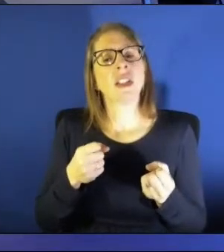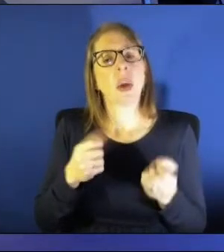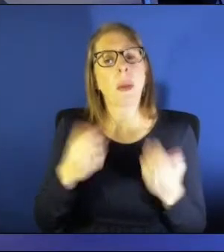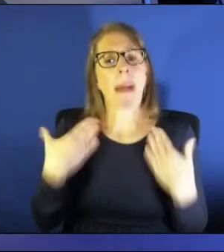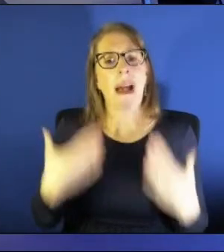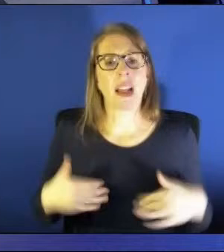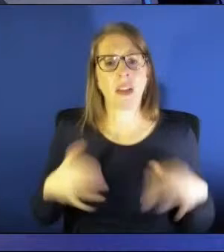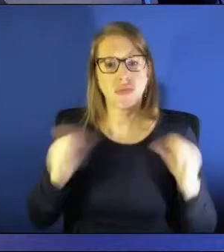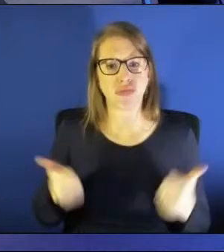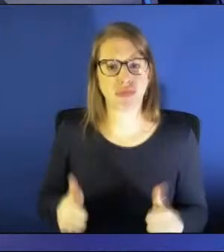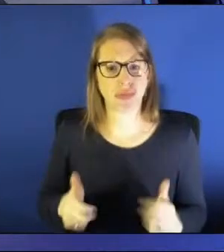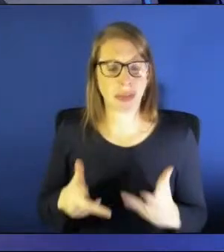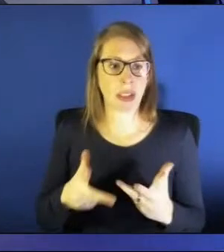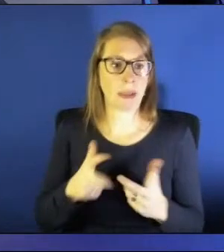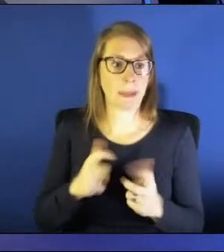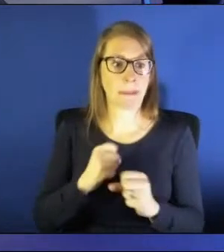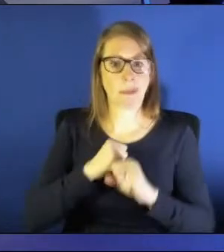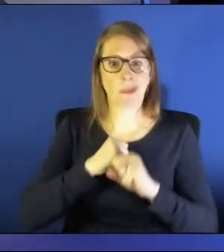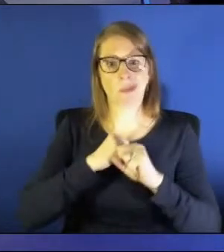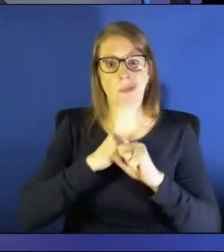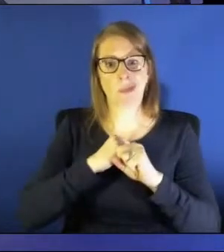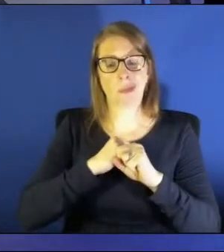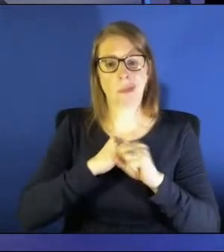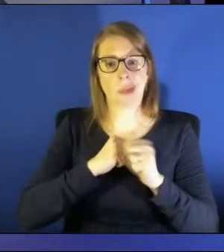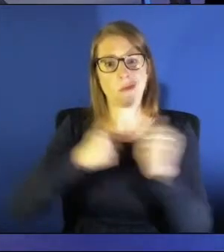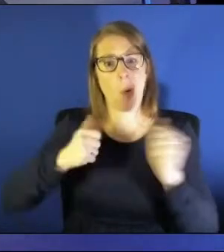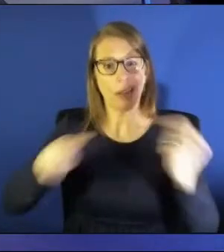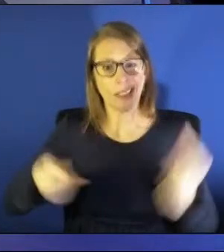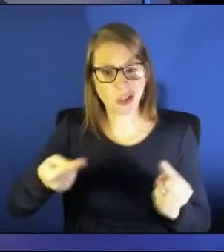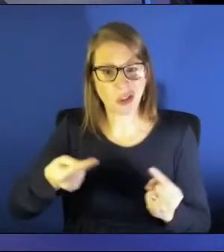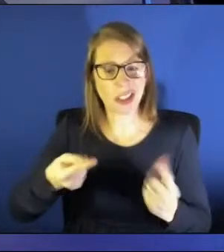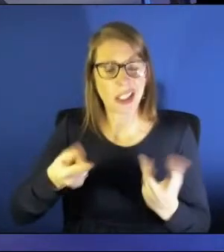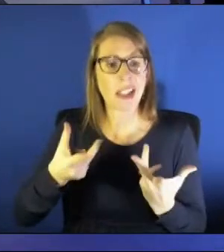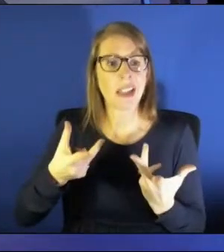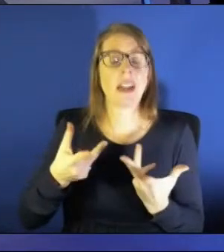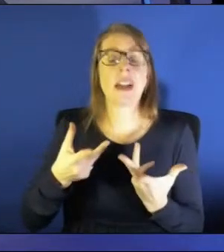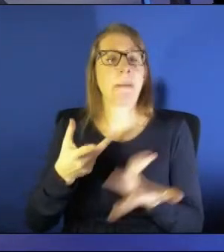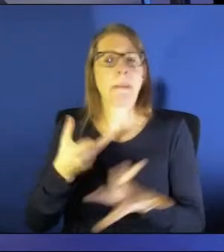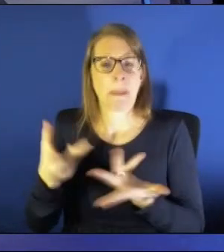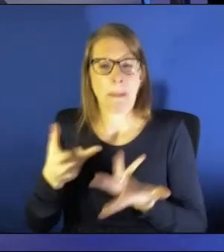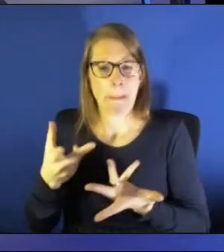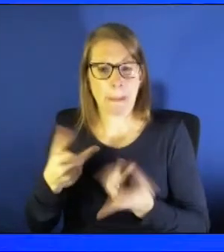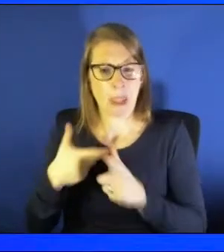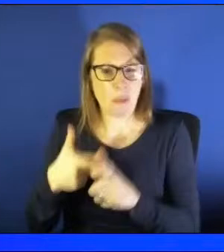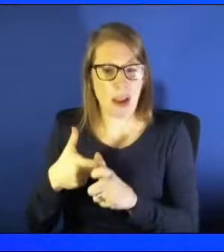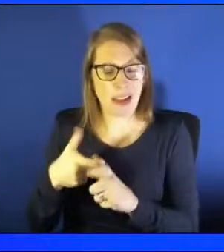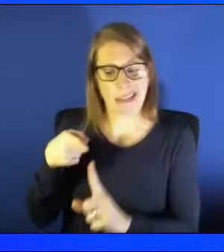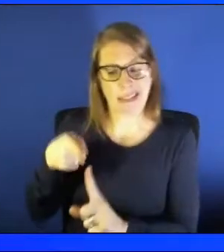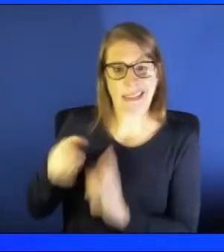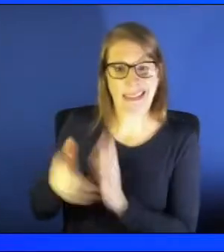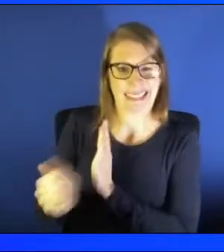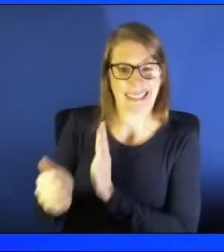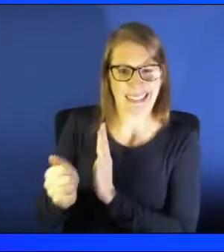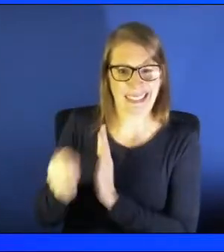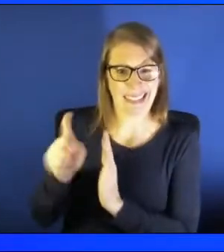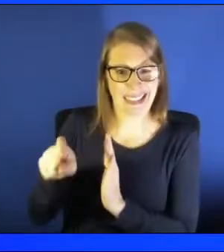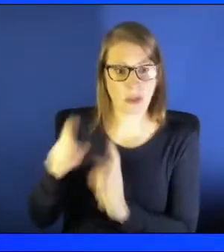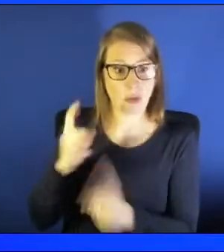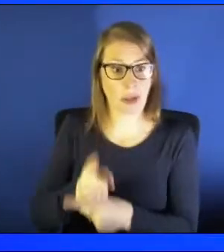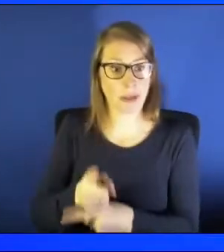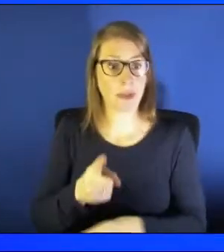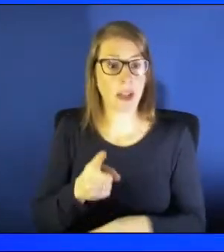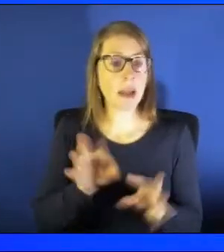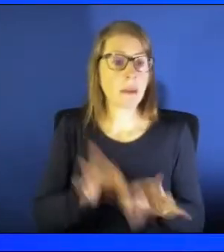help prevent the injuries? I mean, there's an art to running and doing it well, right? Well, I think it's really important to know